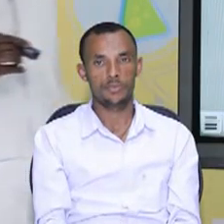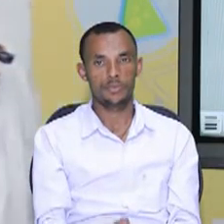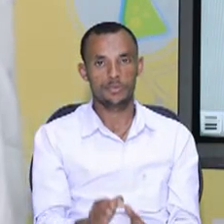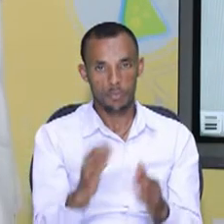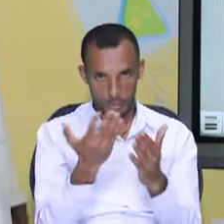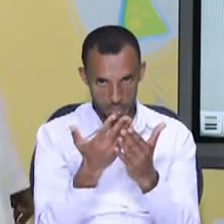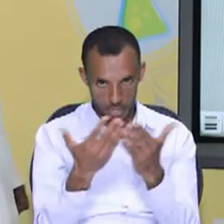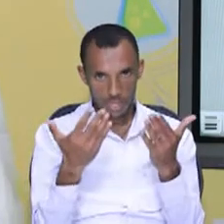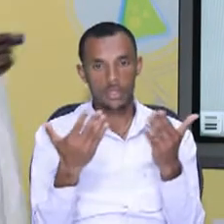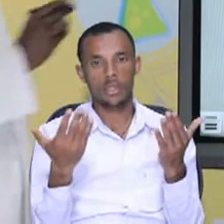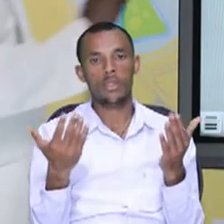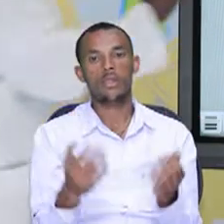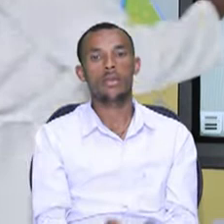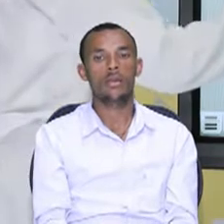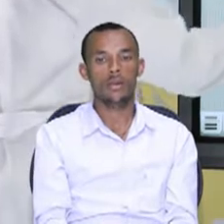elements.